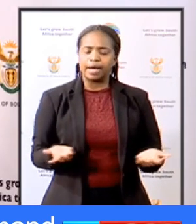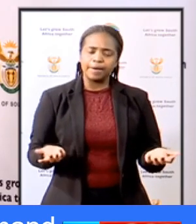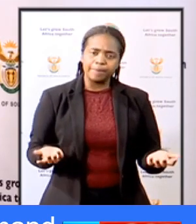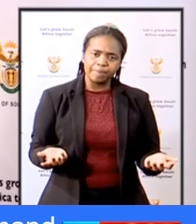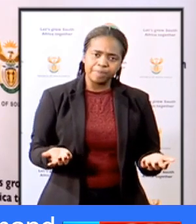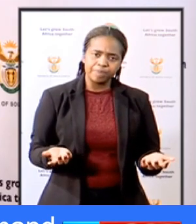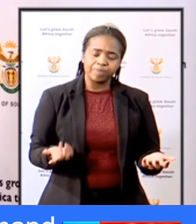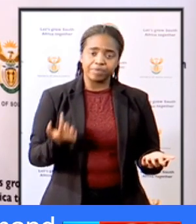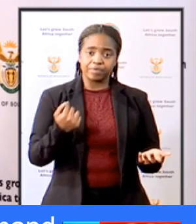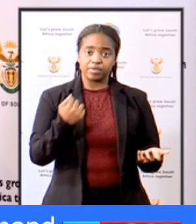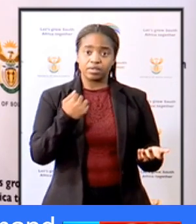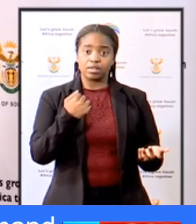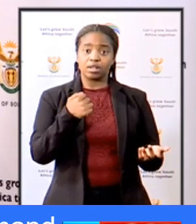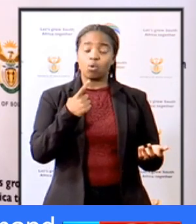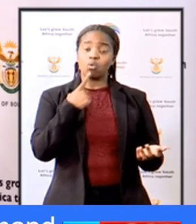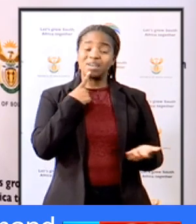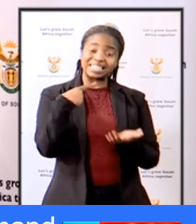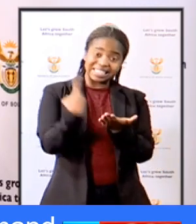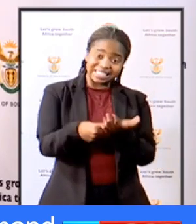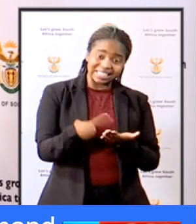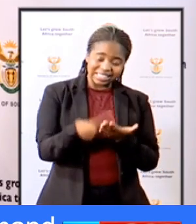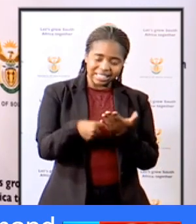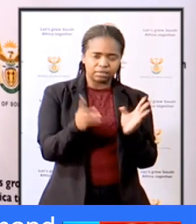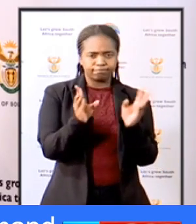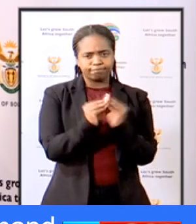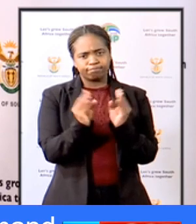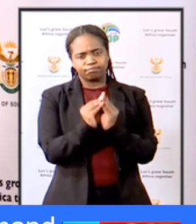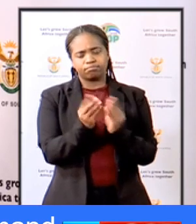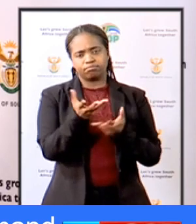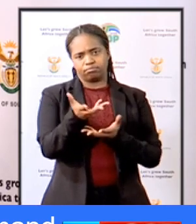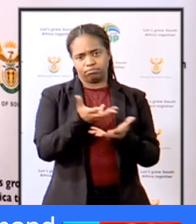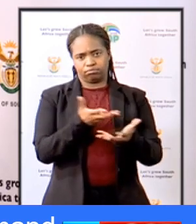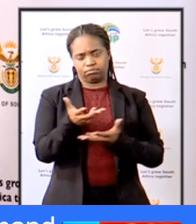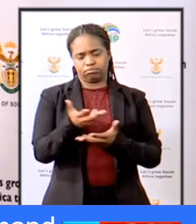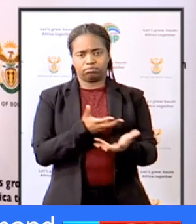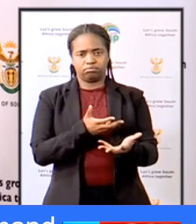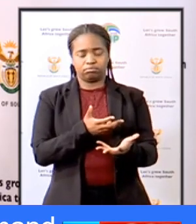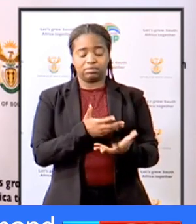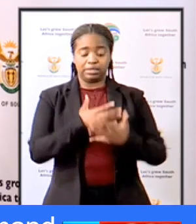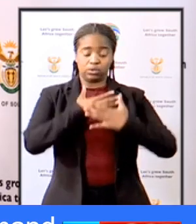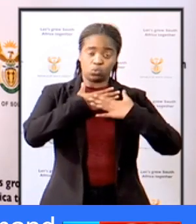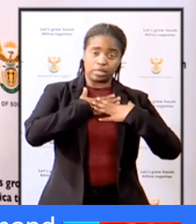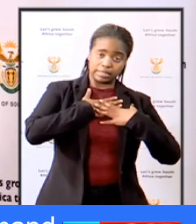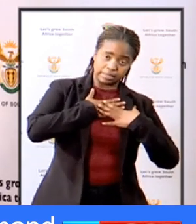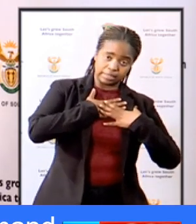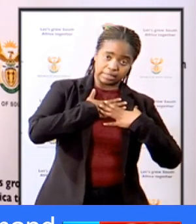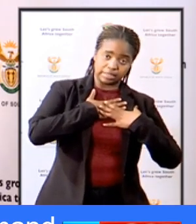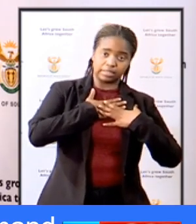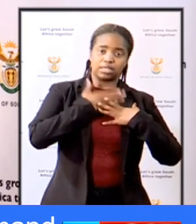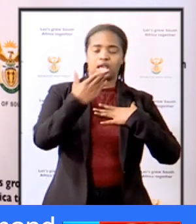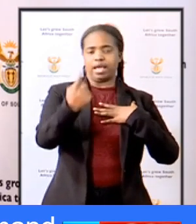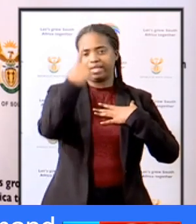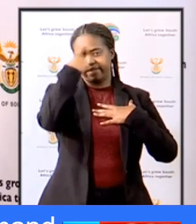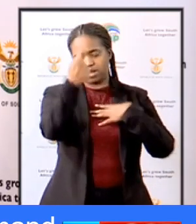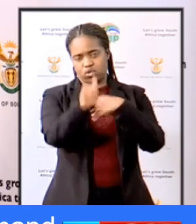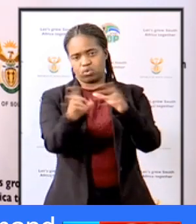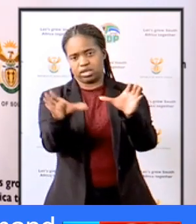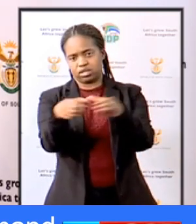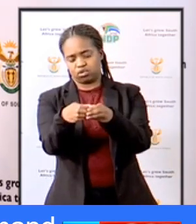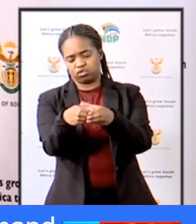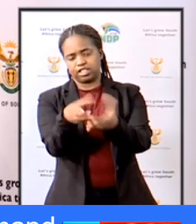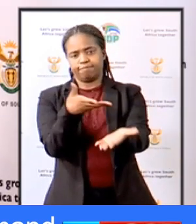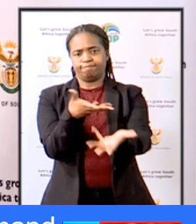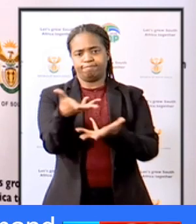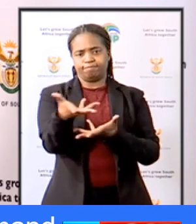and informed by the discussions that have been held between ourselves and the faith-based